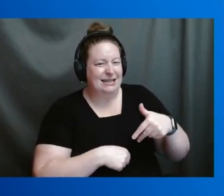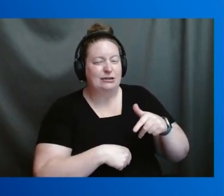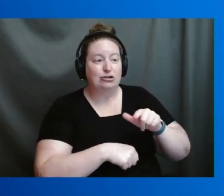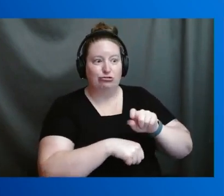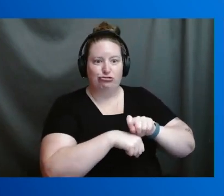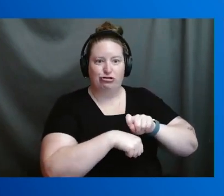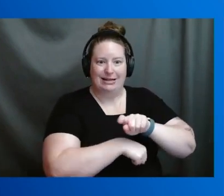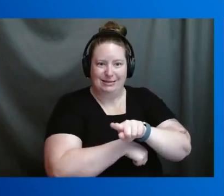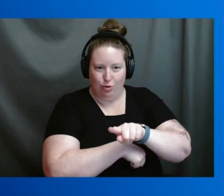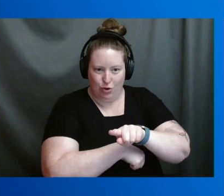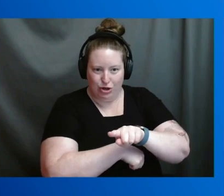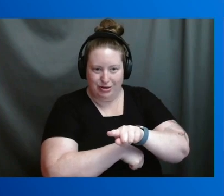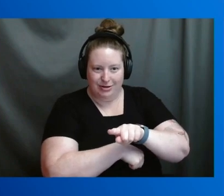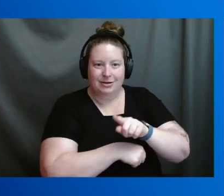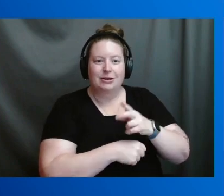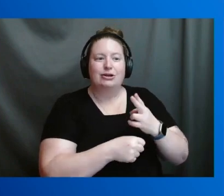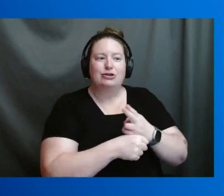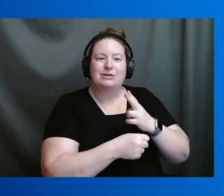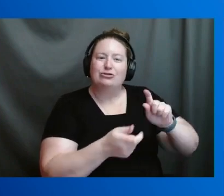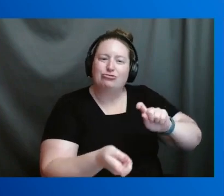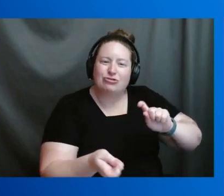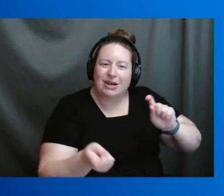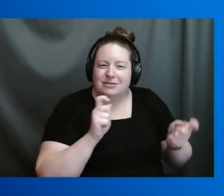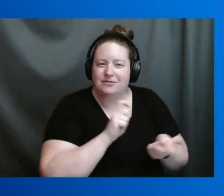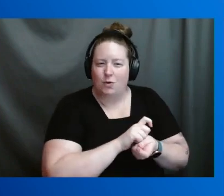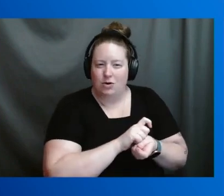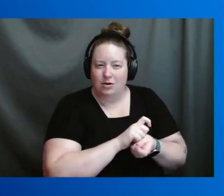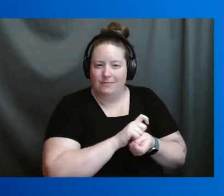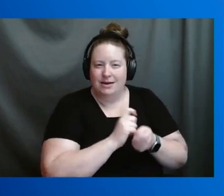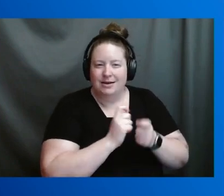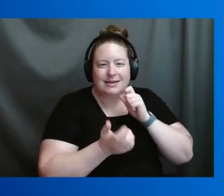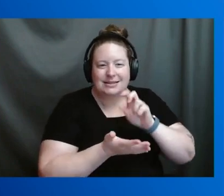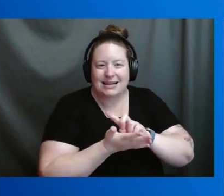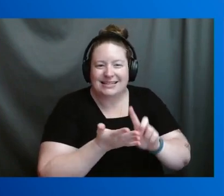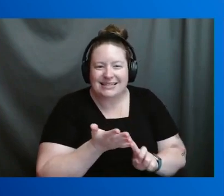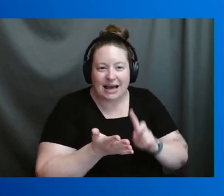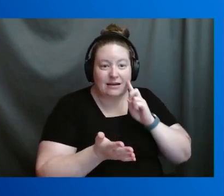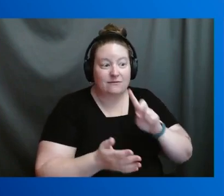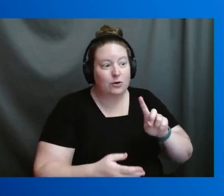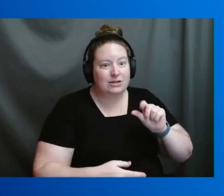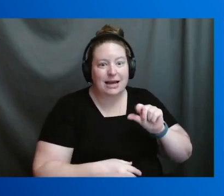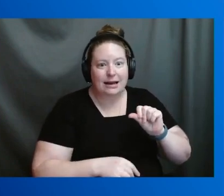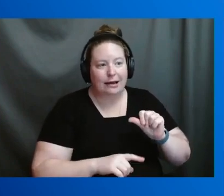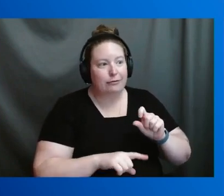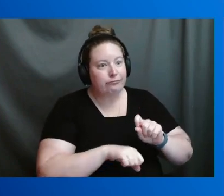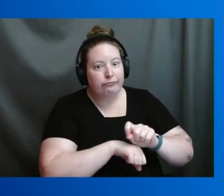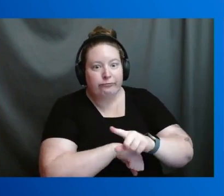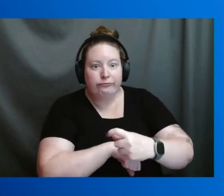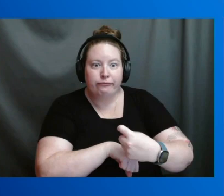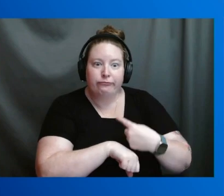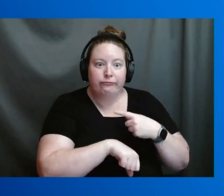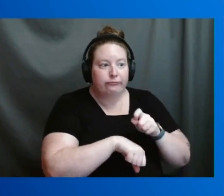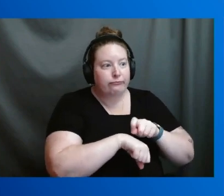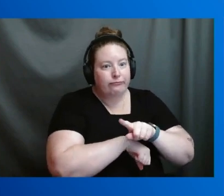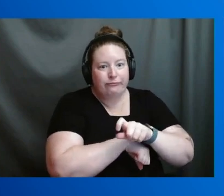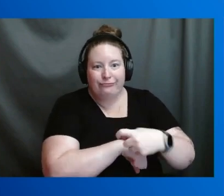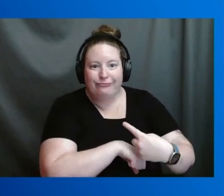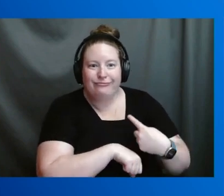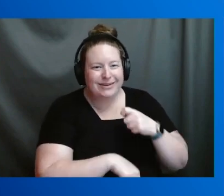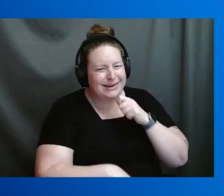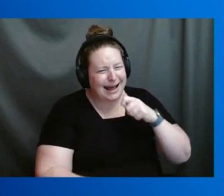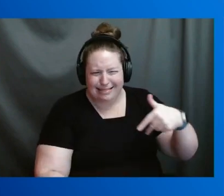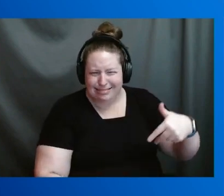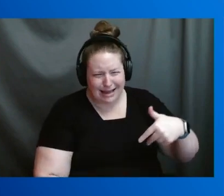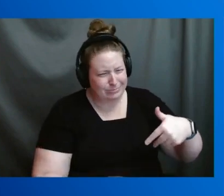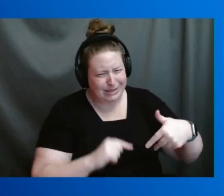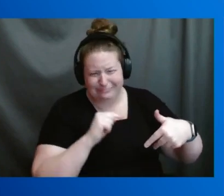Lambda isn't designed to be moving data back and forth. There are other better suited, more cost-efficient ways for you to go and do that. So there are some obvious patterns